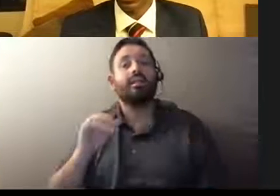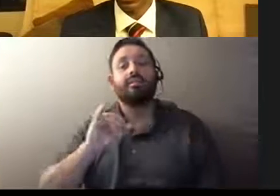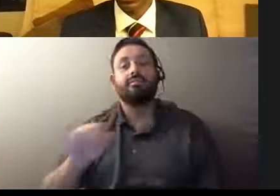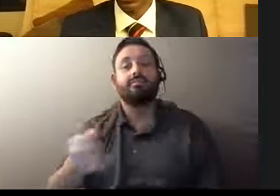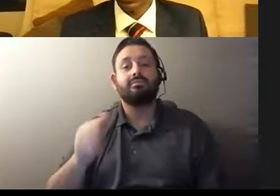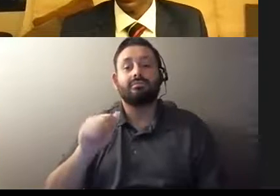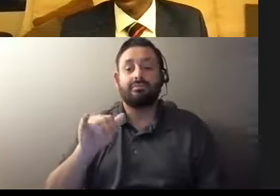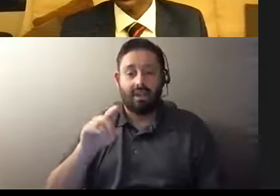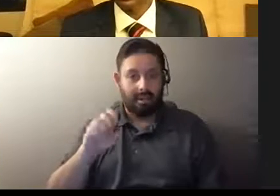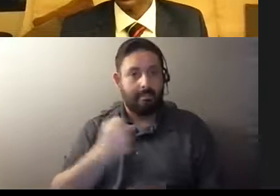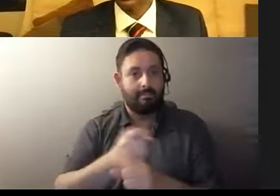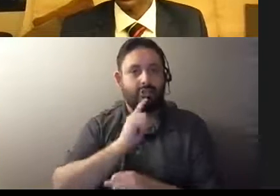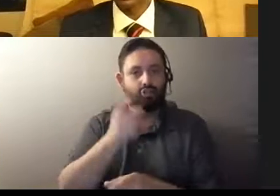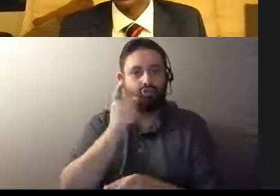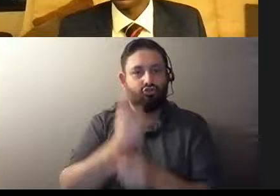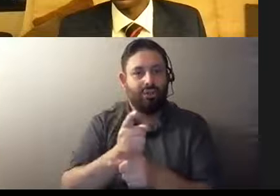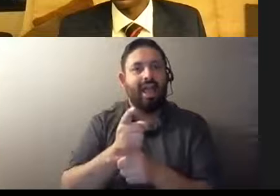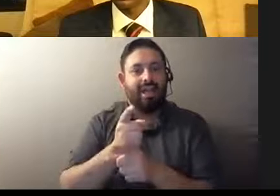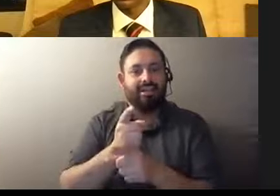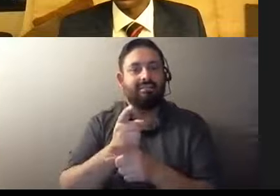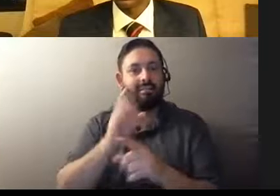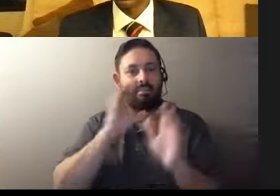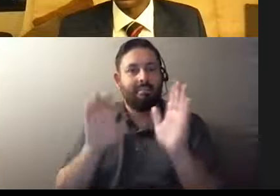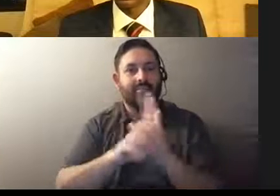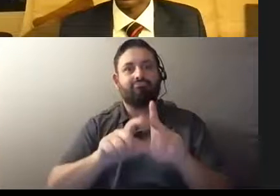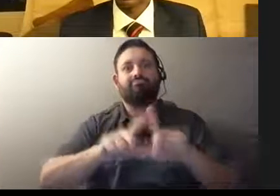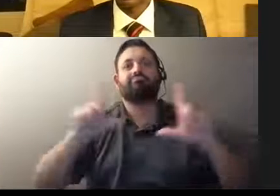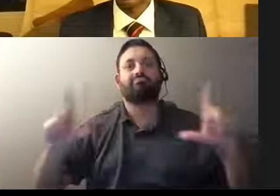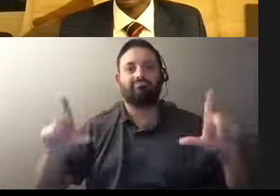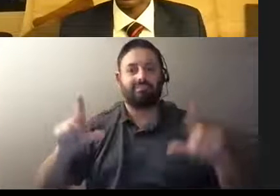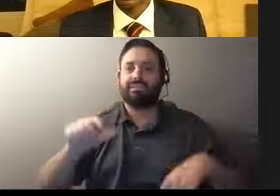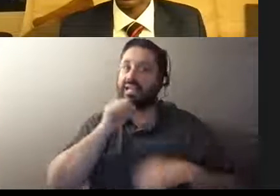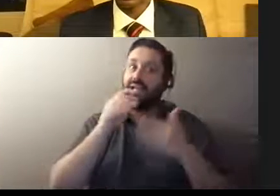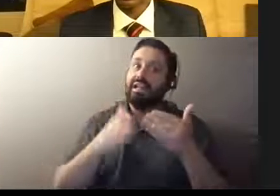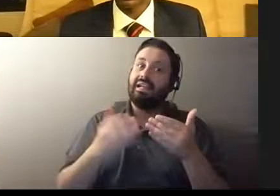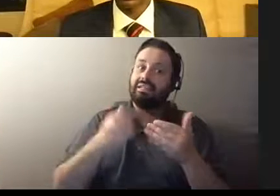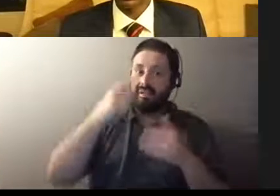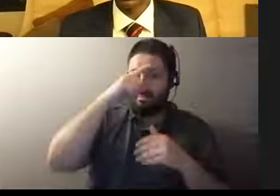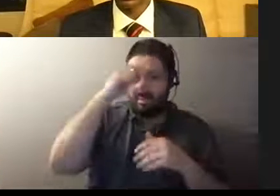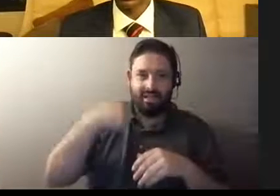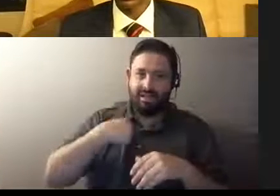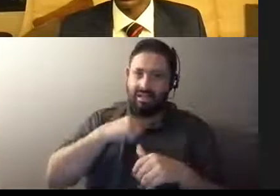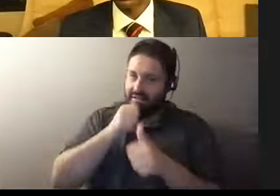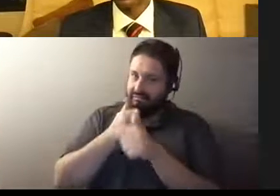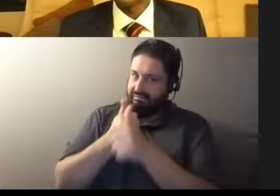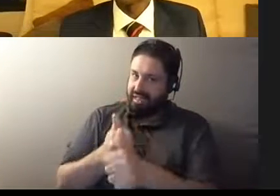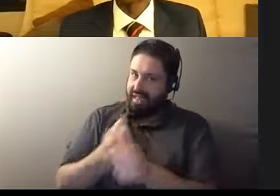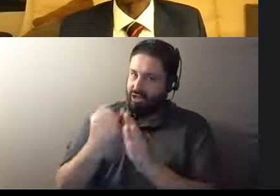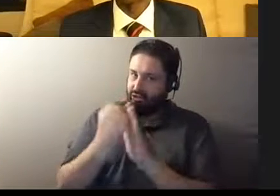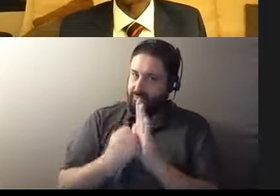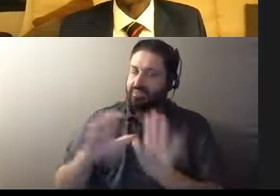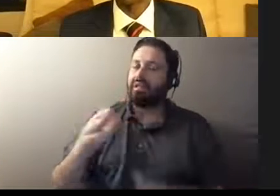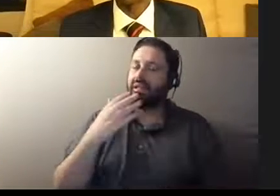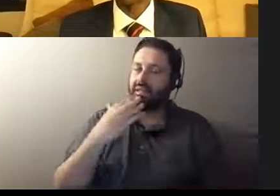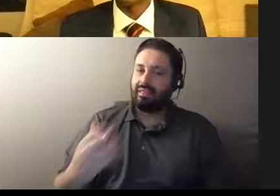one who made sure that the right person's picture got big, which was not easy since I was not following the script on the very first one. Thank you,